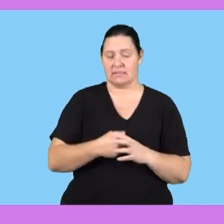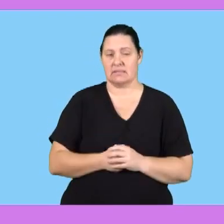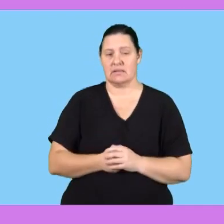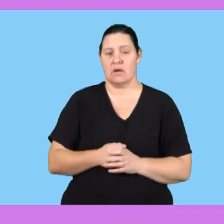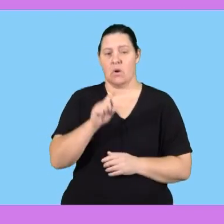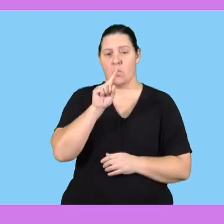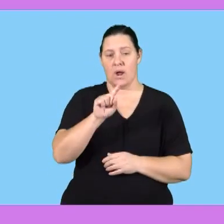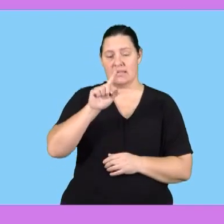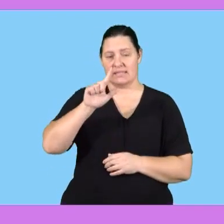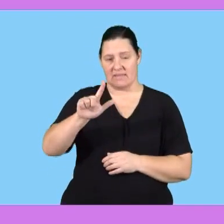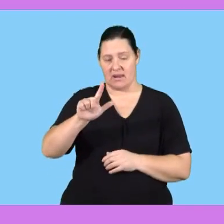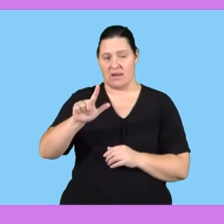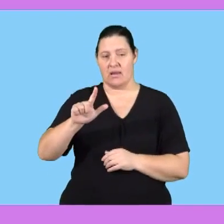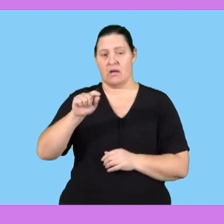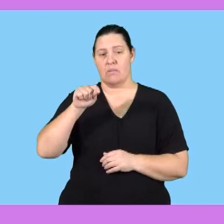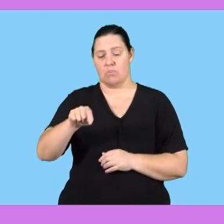0.99 plus